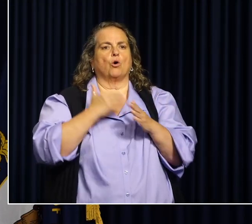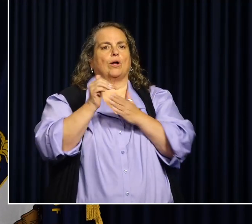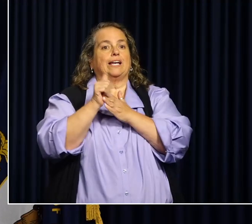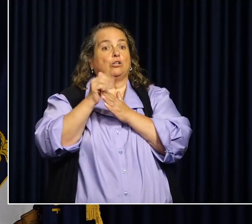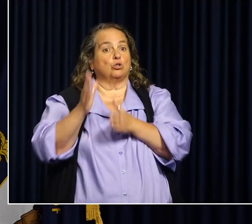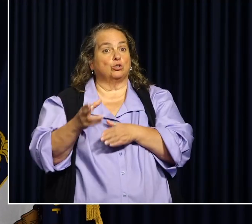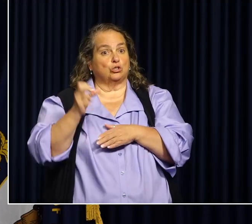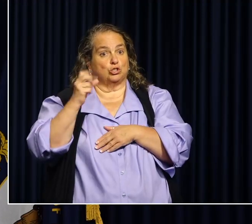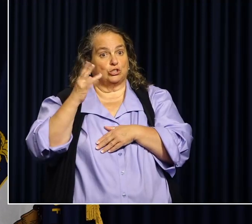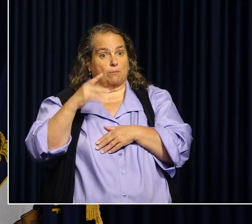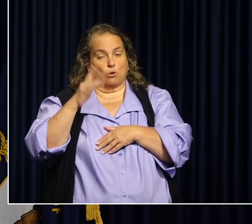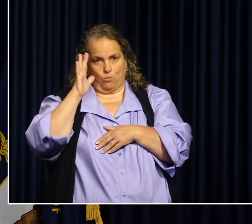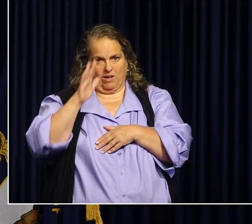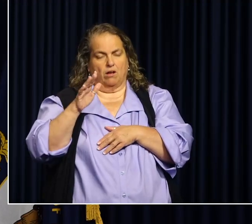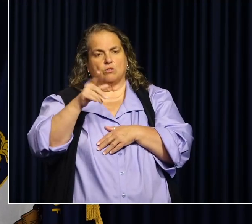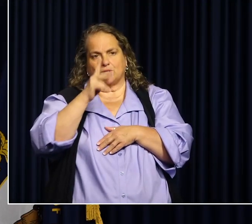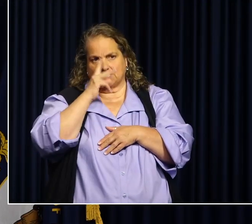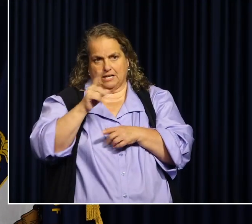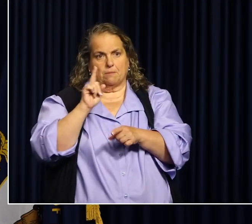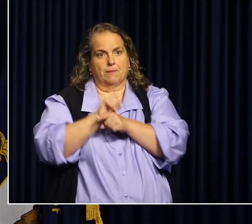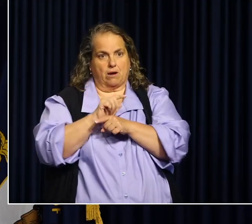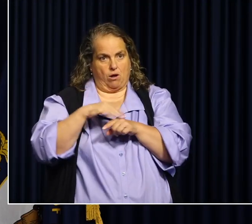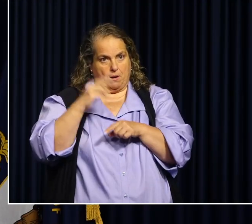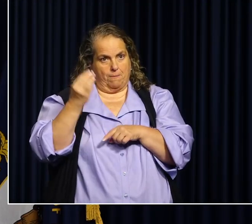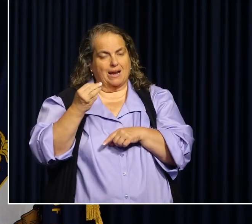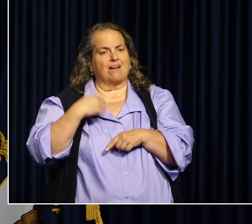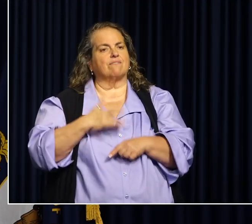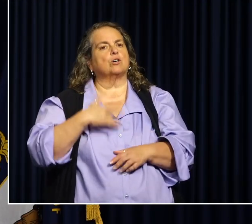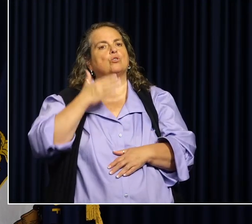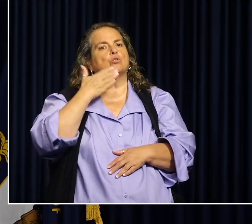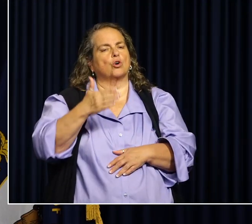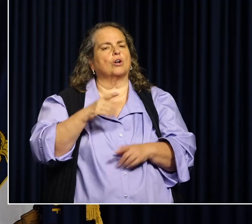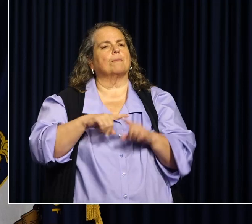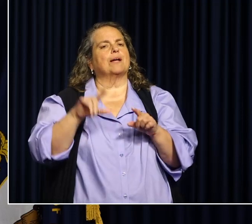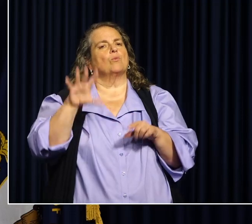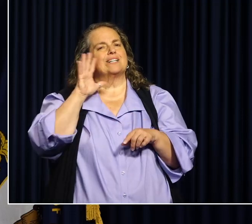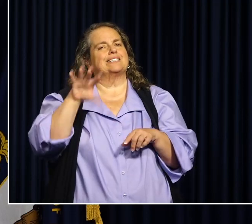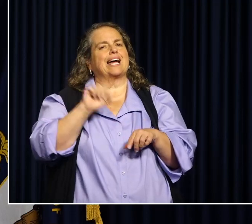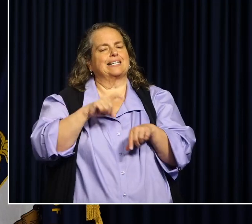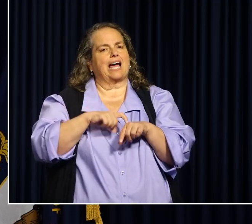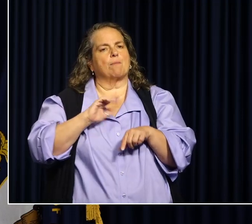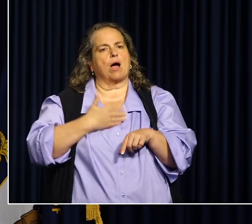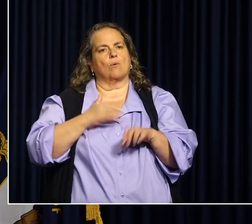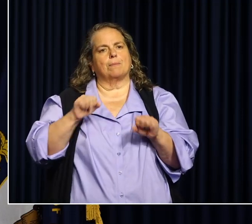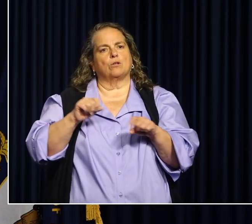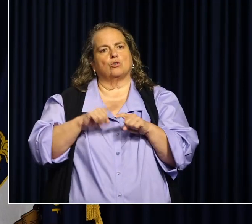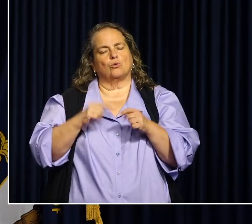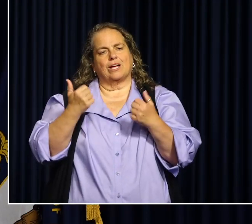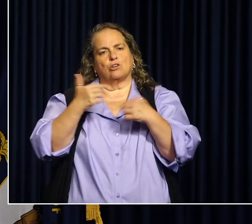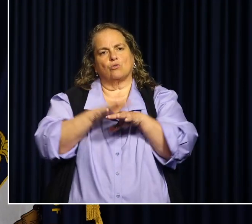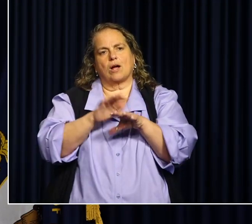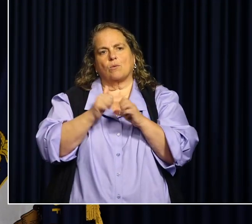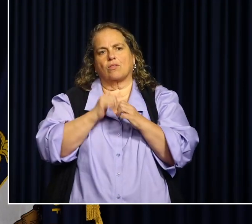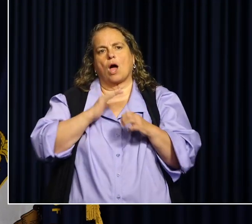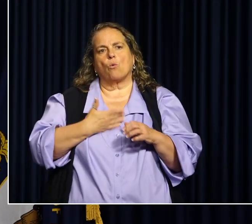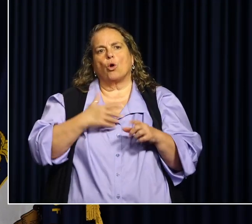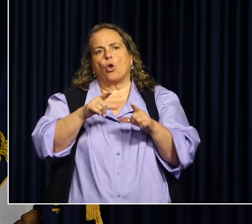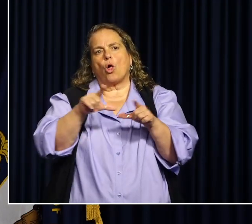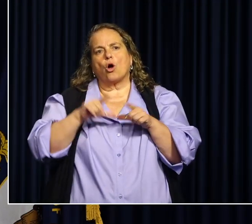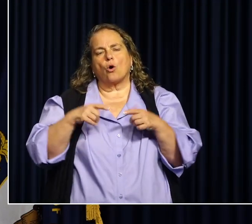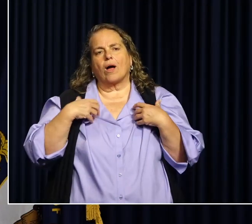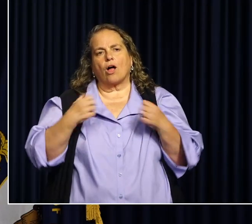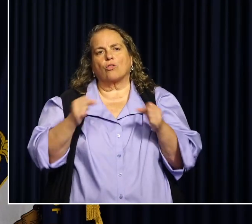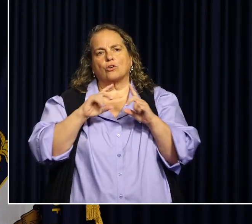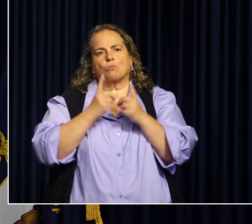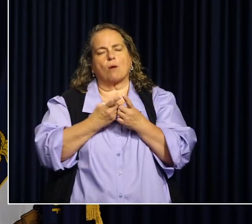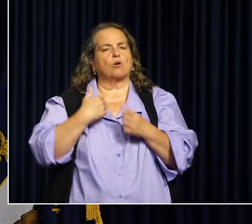feel good, though it's going to take some time, about our ability to integrate with our local health departments. We're all on the same team, and